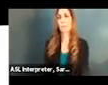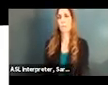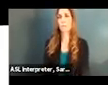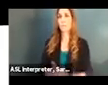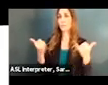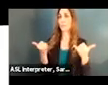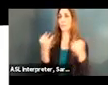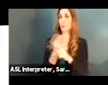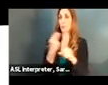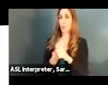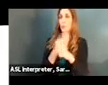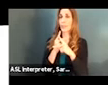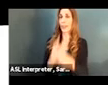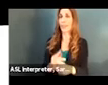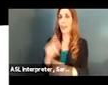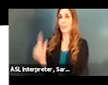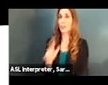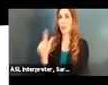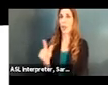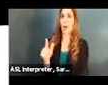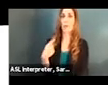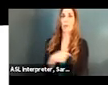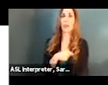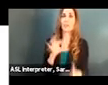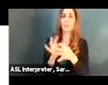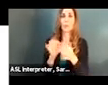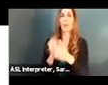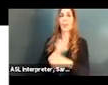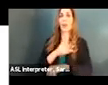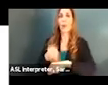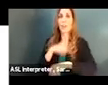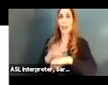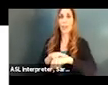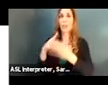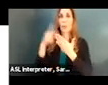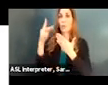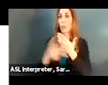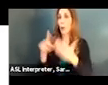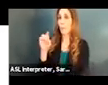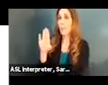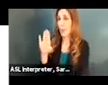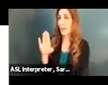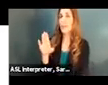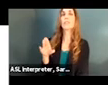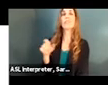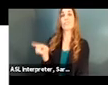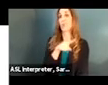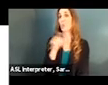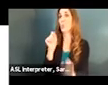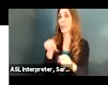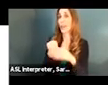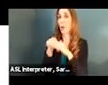lending library. We're hooked in with our national program database. And so you can actually